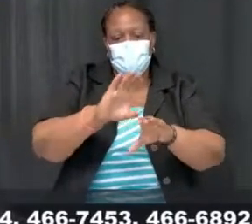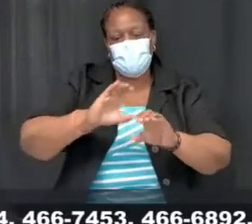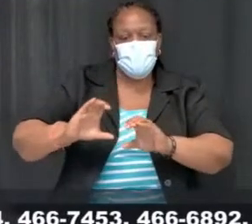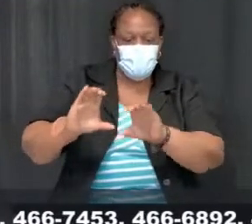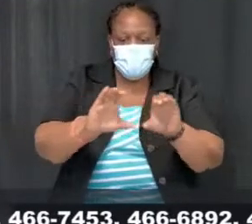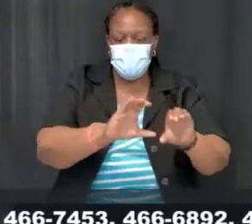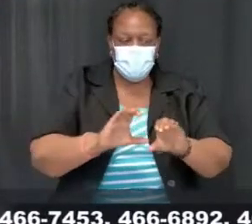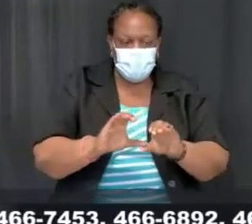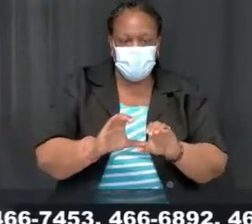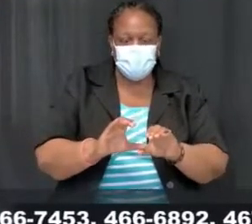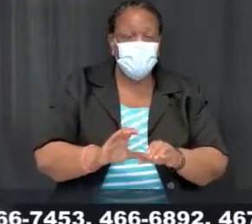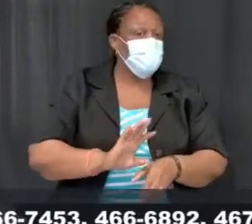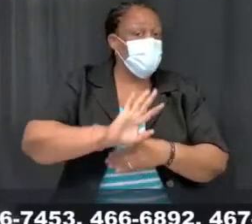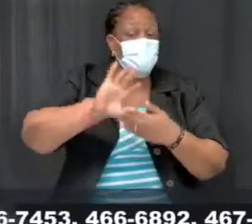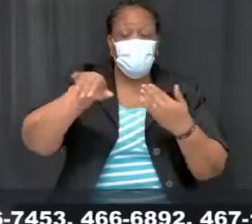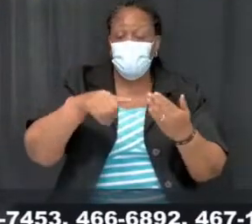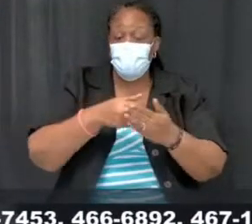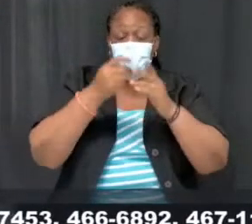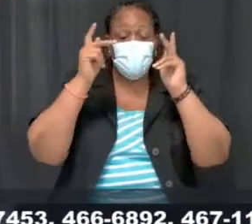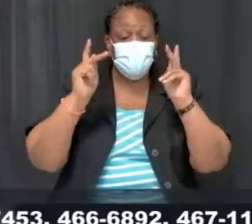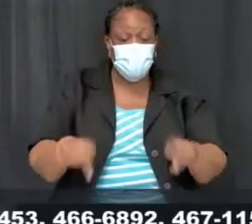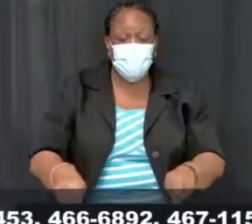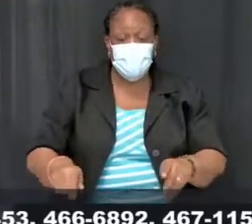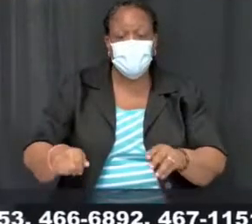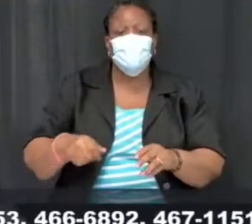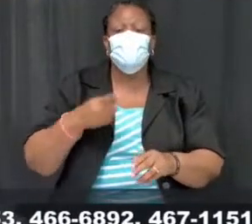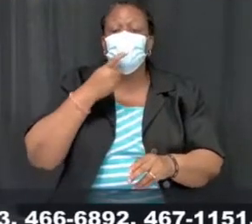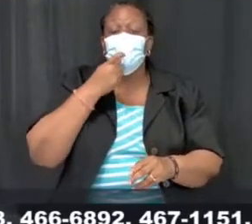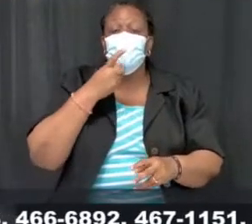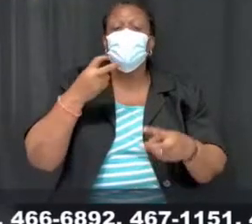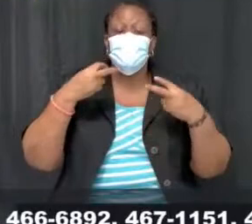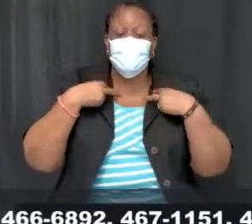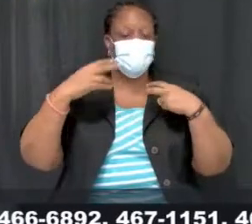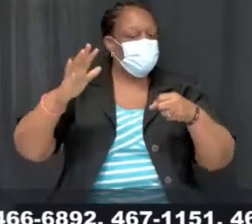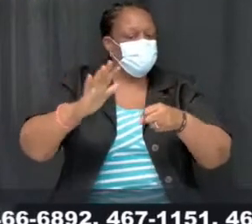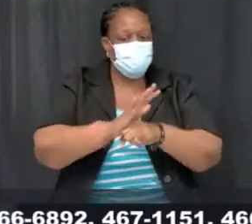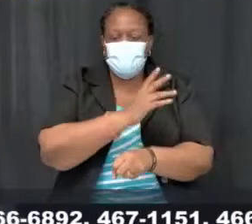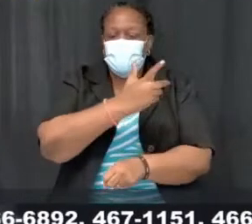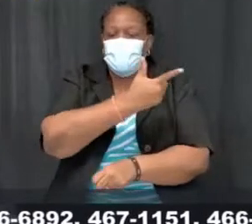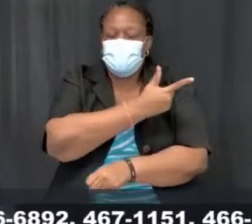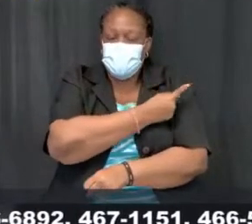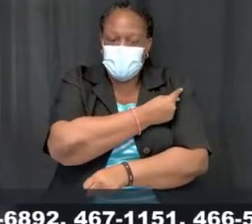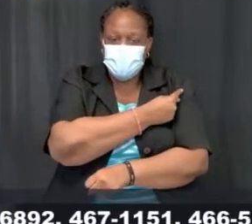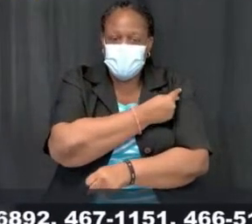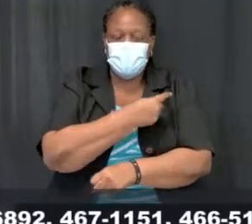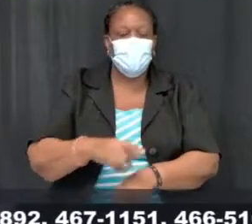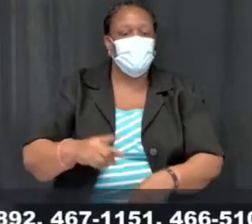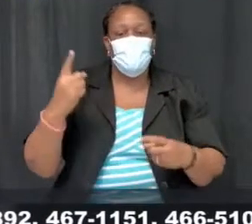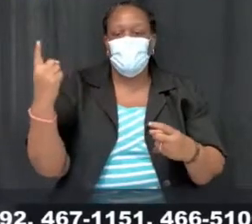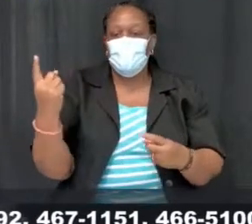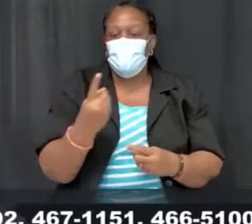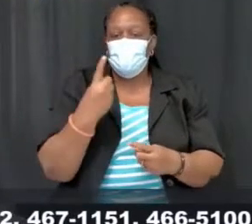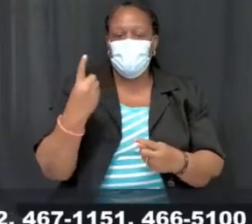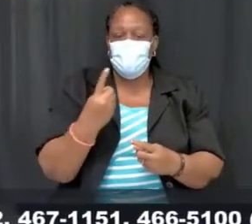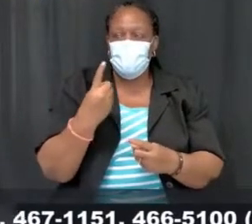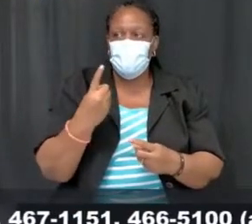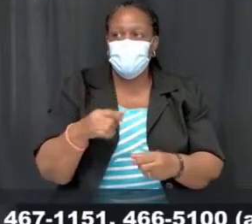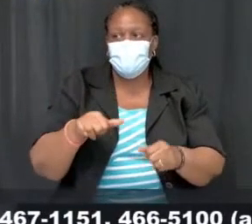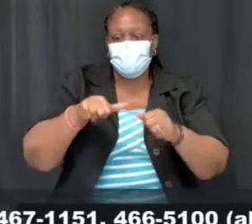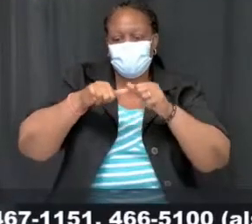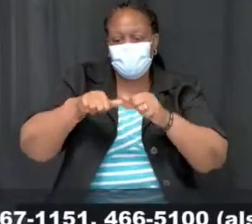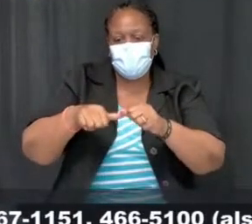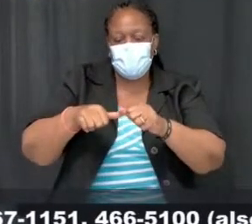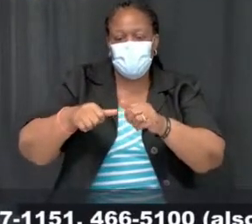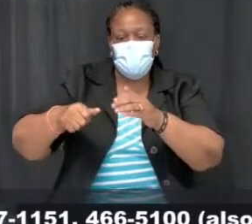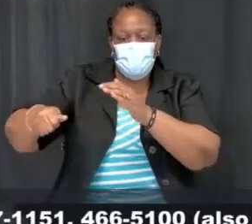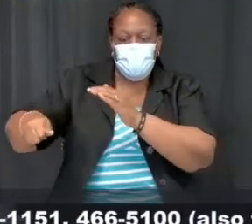all arriving travelers who are fully vaccinated against the COVID-19 virus shall A, remain